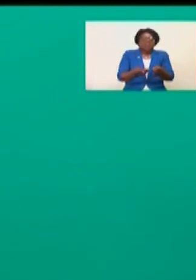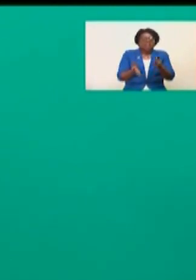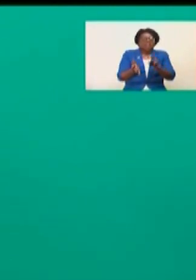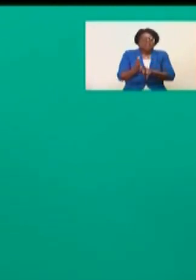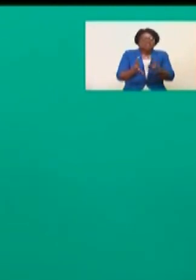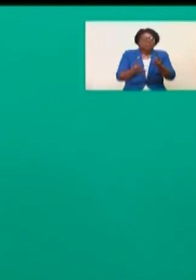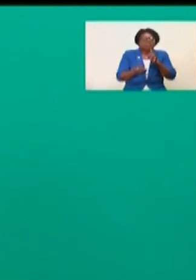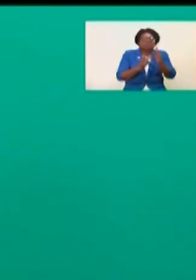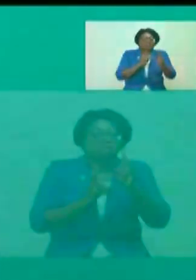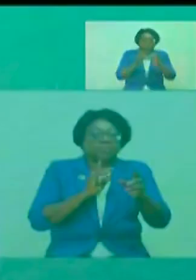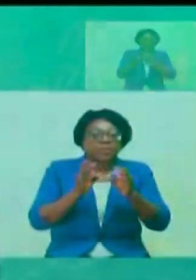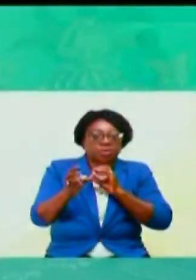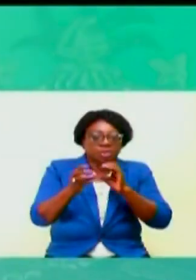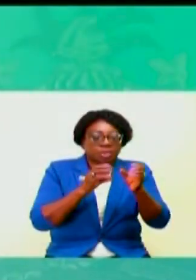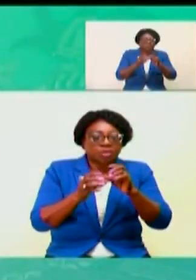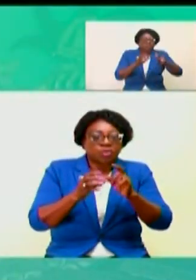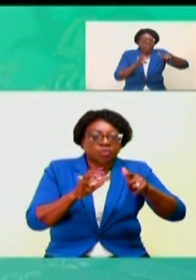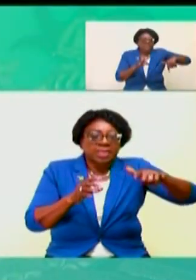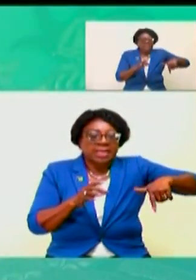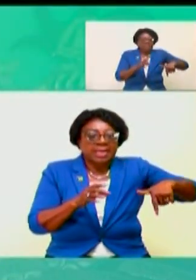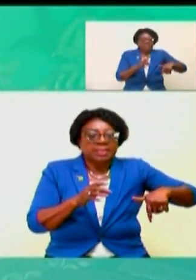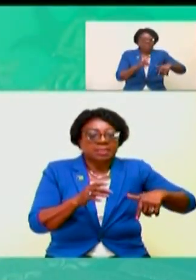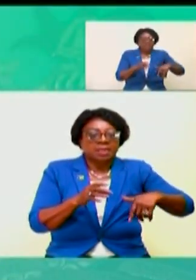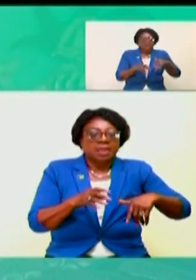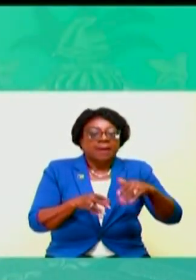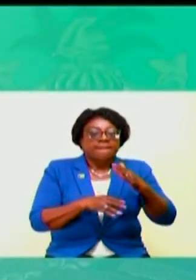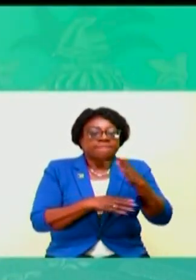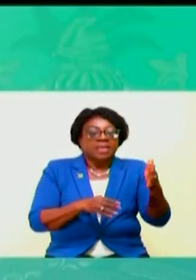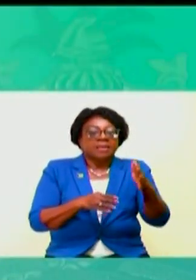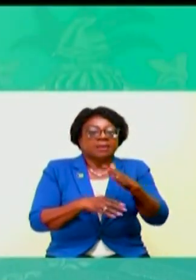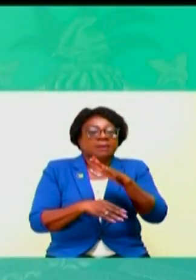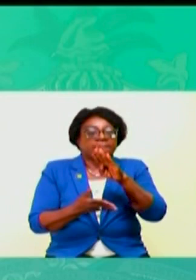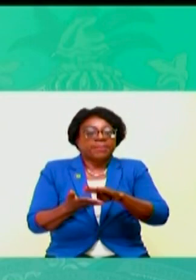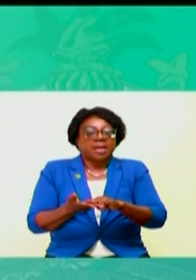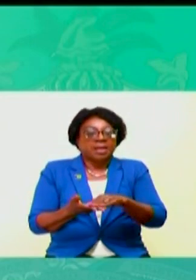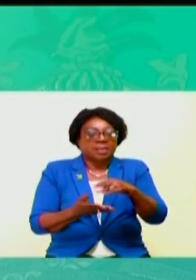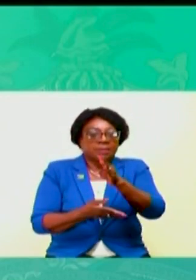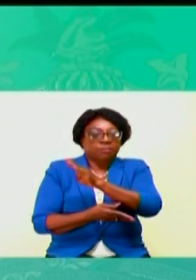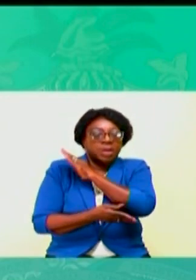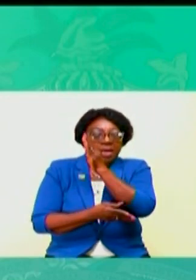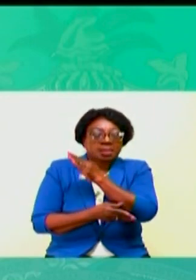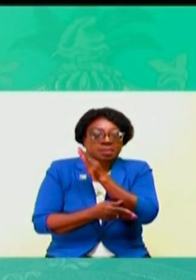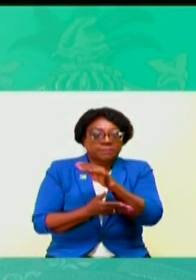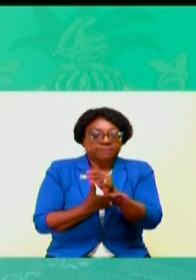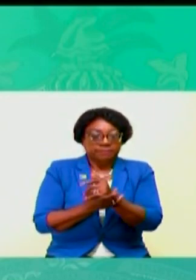this contribution to the late Big Bad Brad.